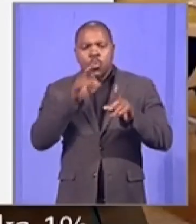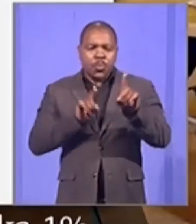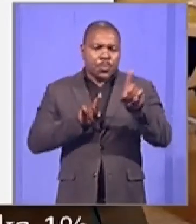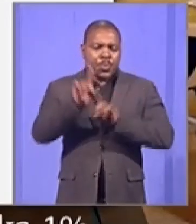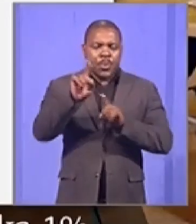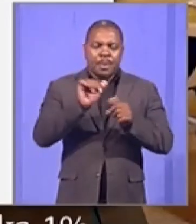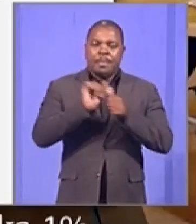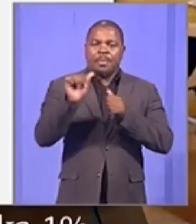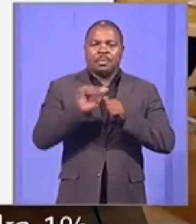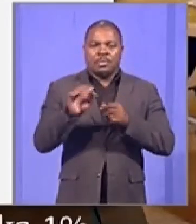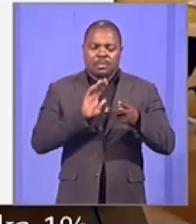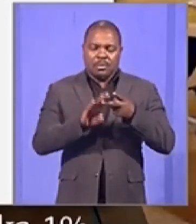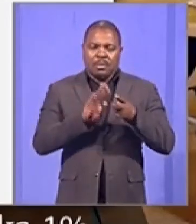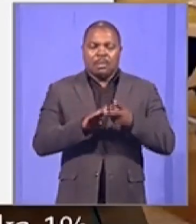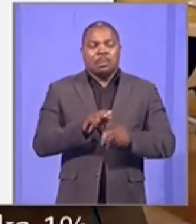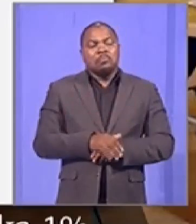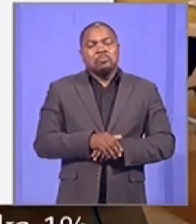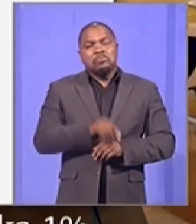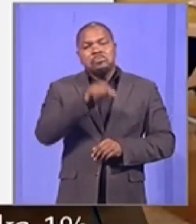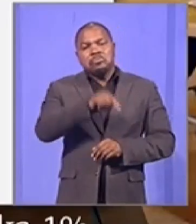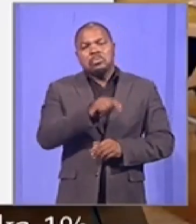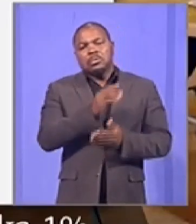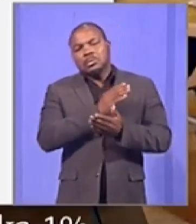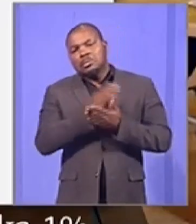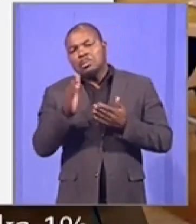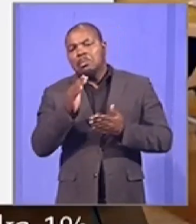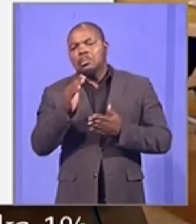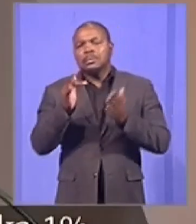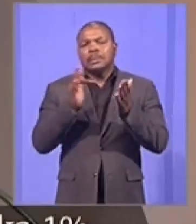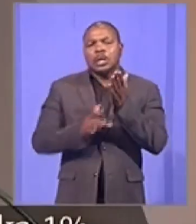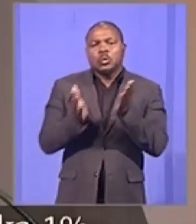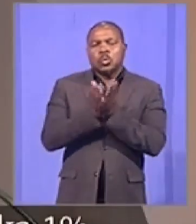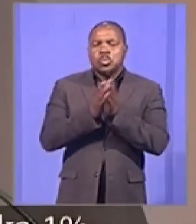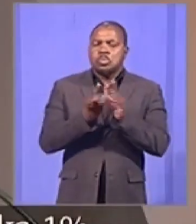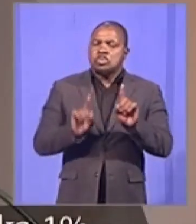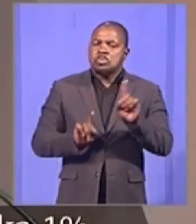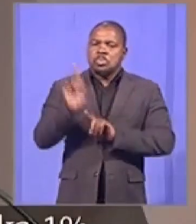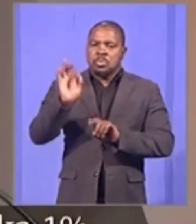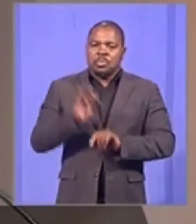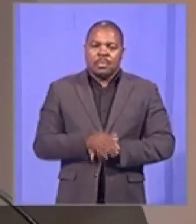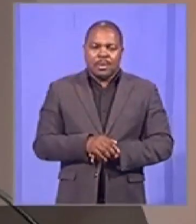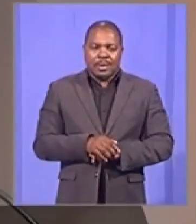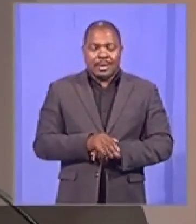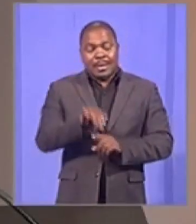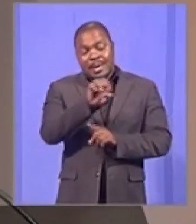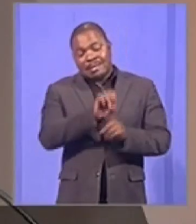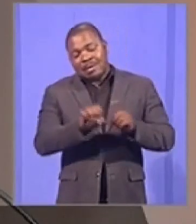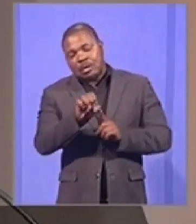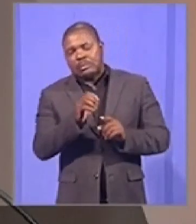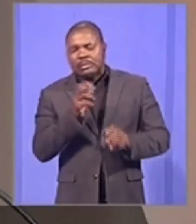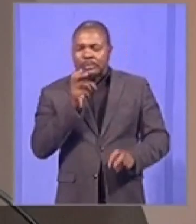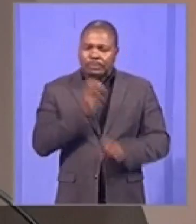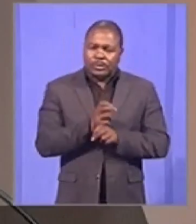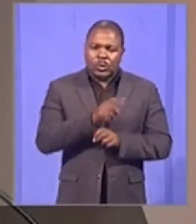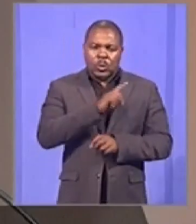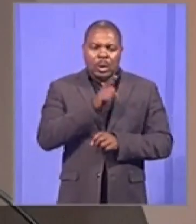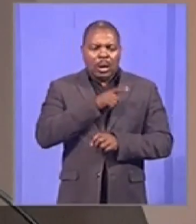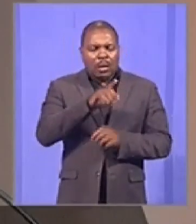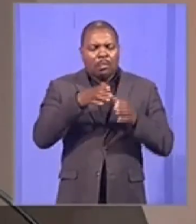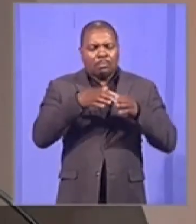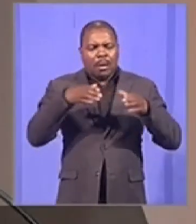falotseng ga mmogo le go dira sentle ga dikolo tsa technical. Despite a difficult environment arising from rapidly growing